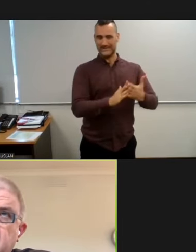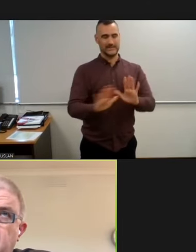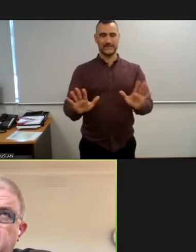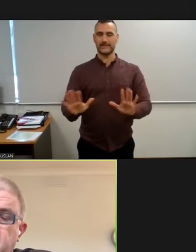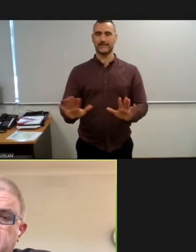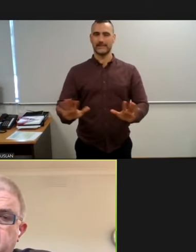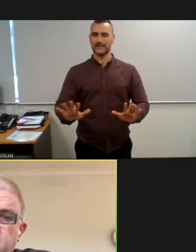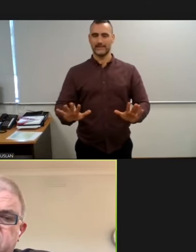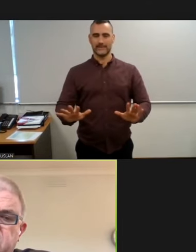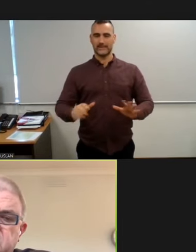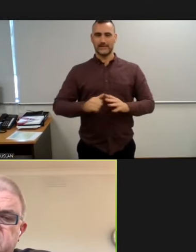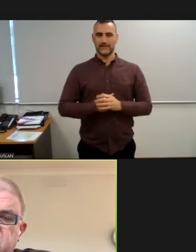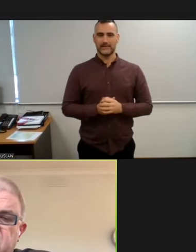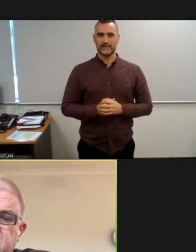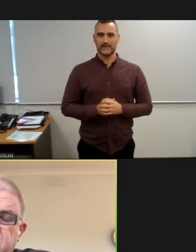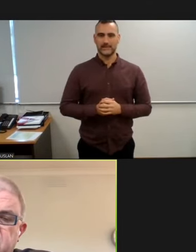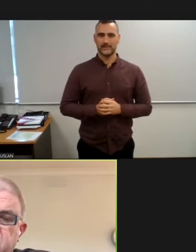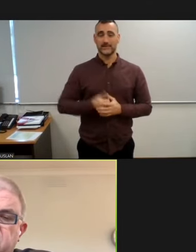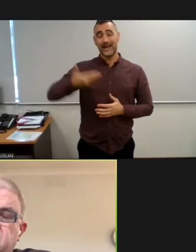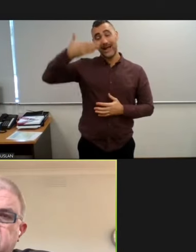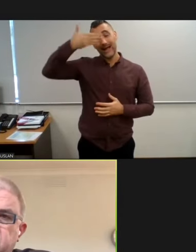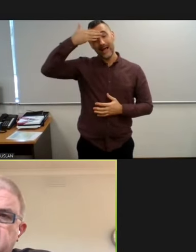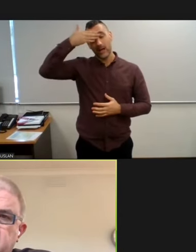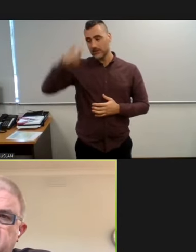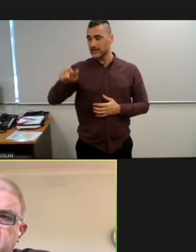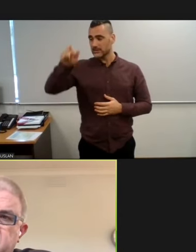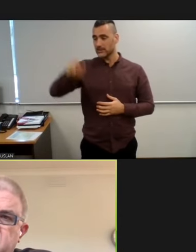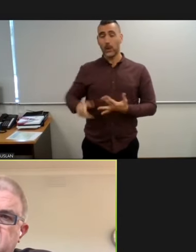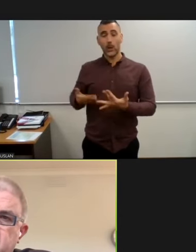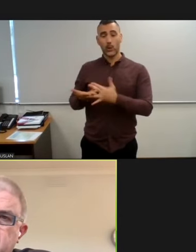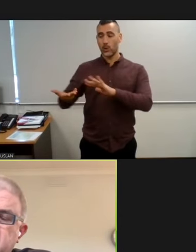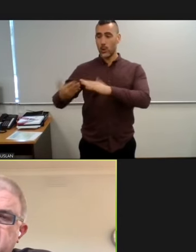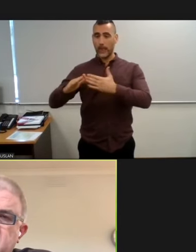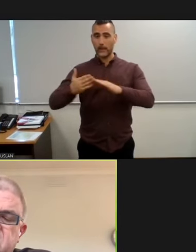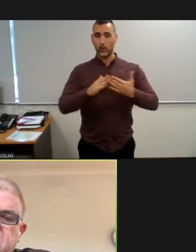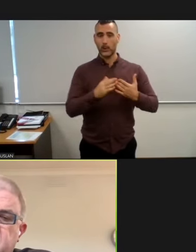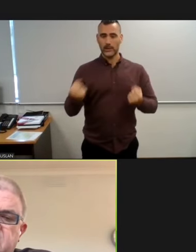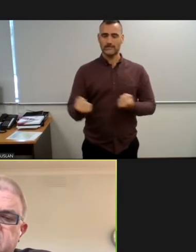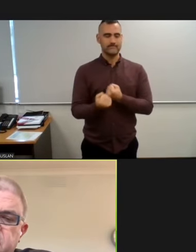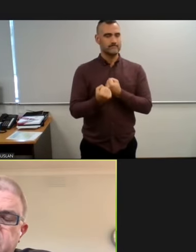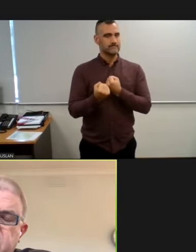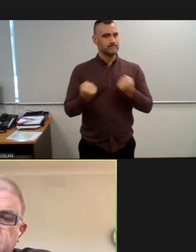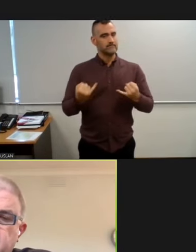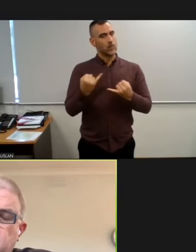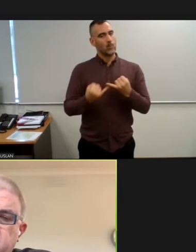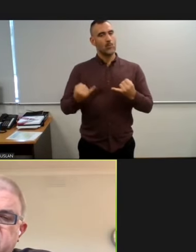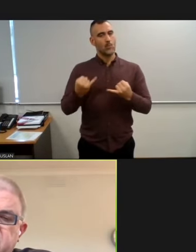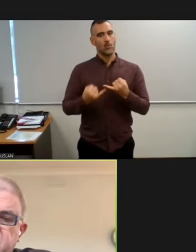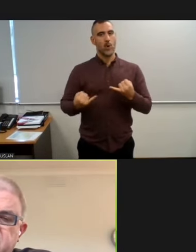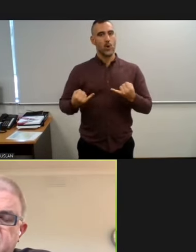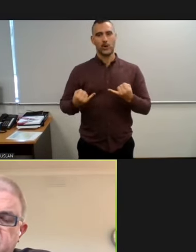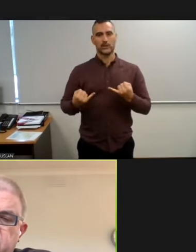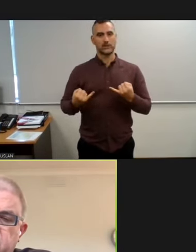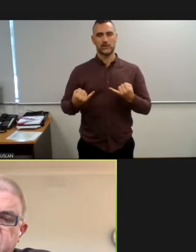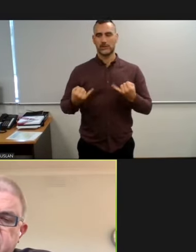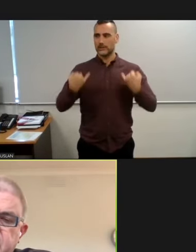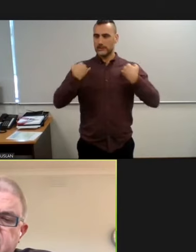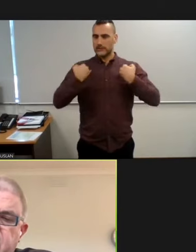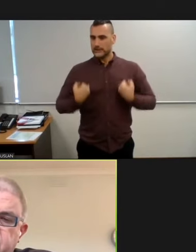significance around the role of elders and the vulnerability of elders to disease, and how important it is